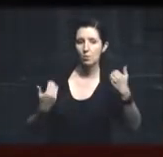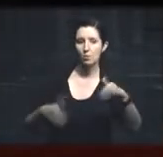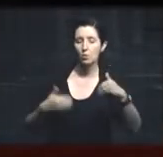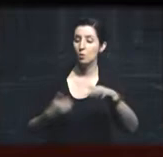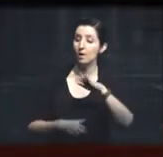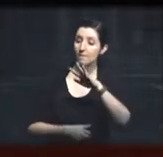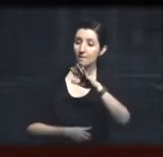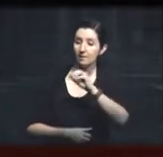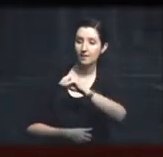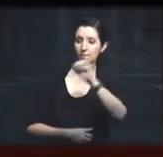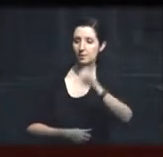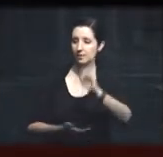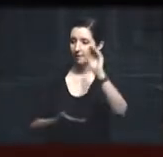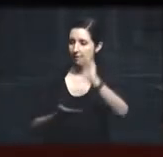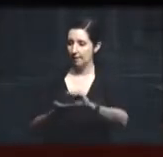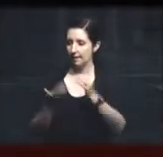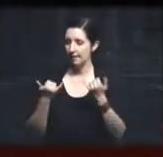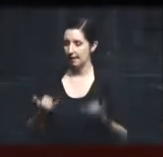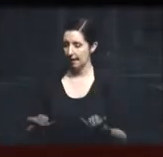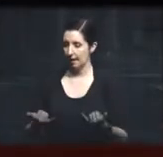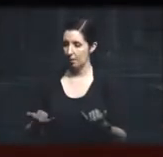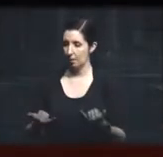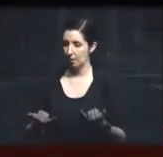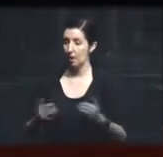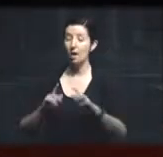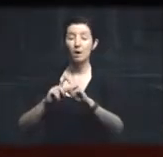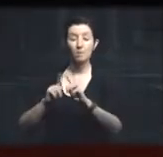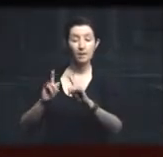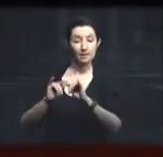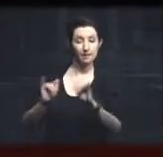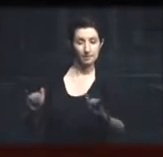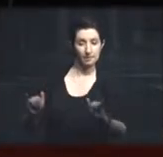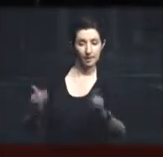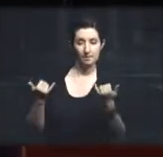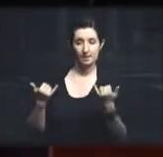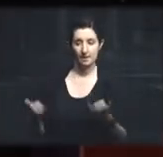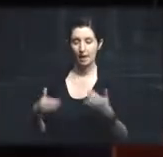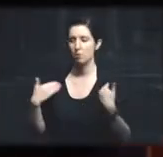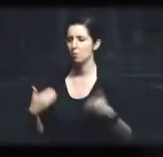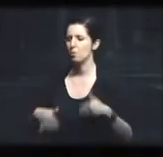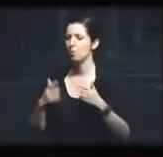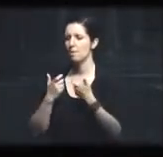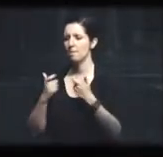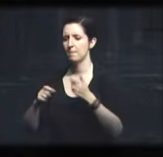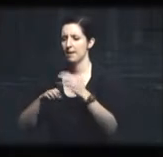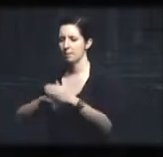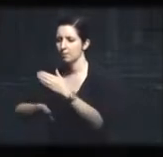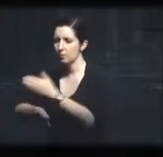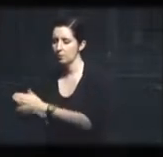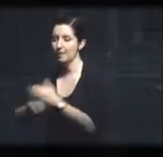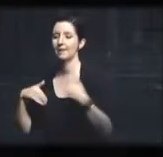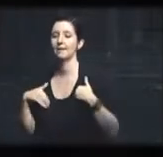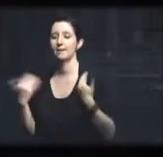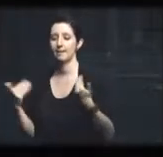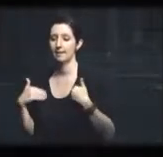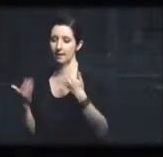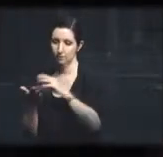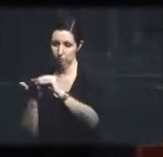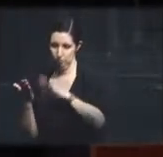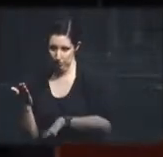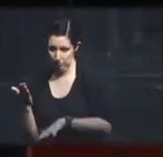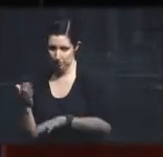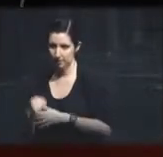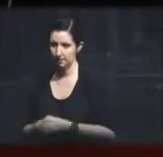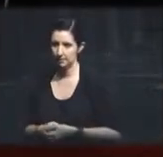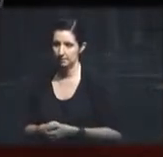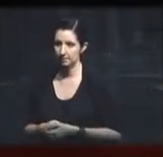that population. But at the same time, we've turned around and made big gains in younger students. So the backstory